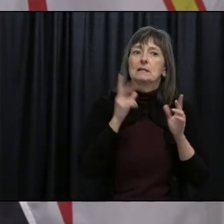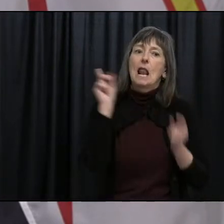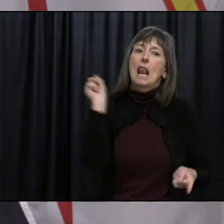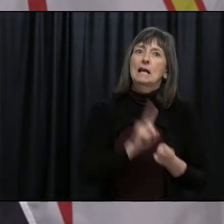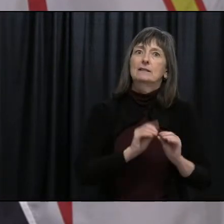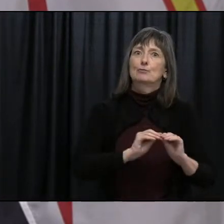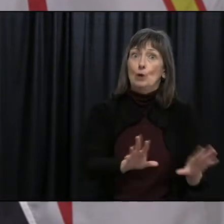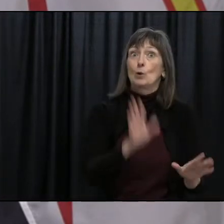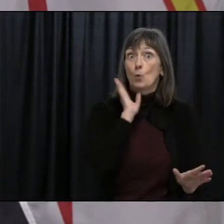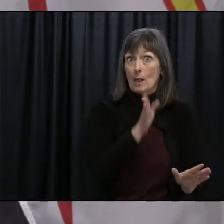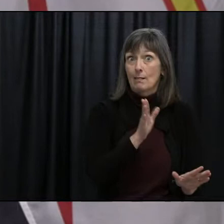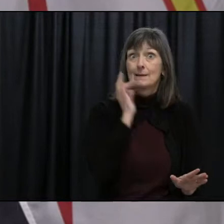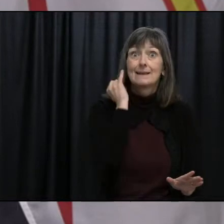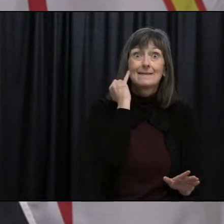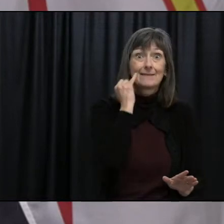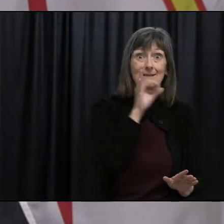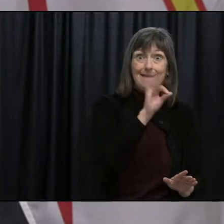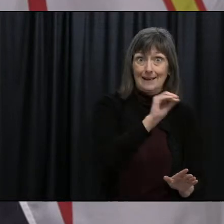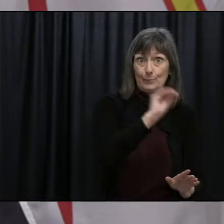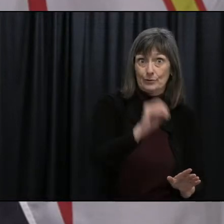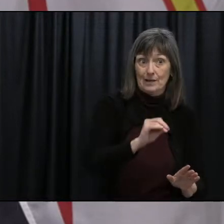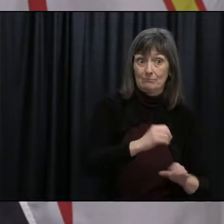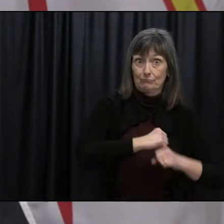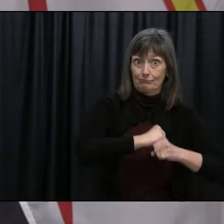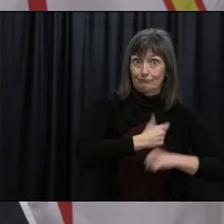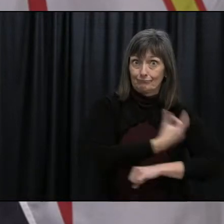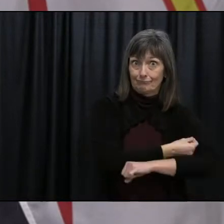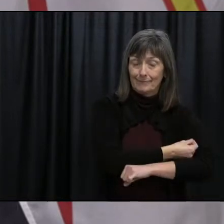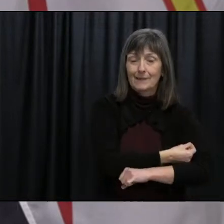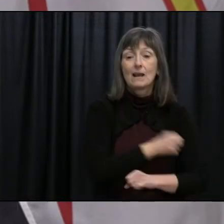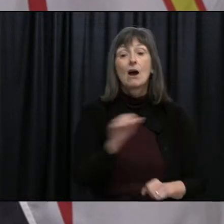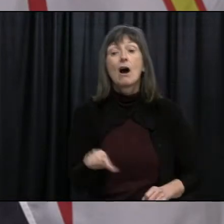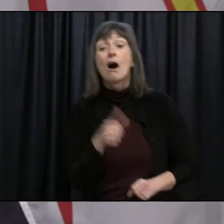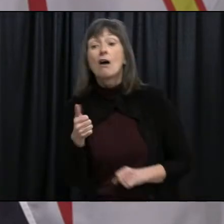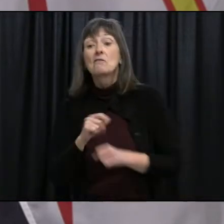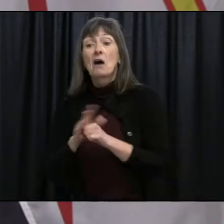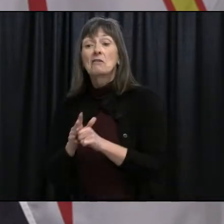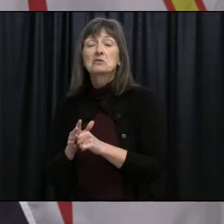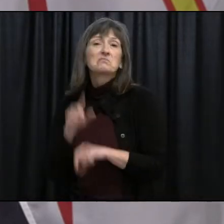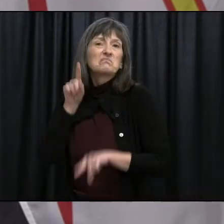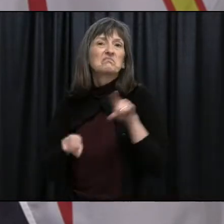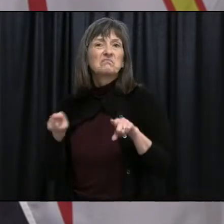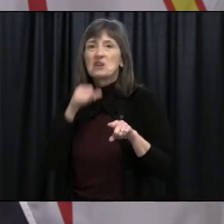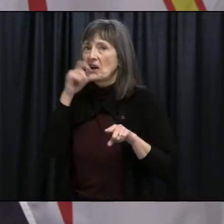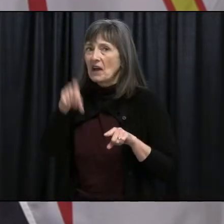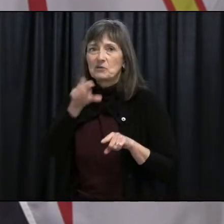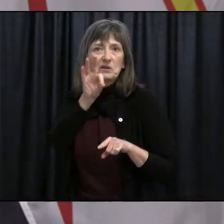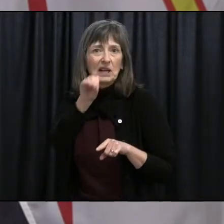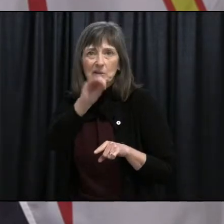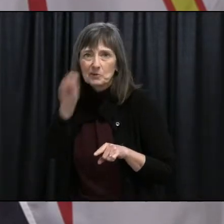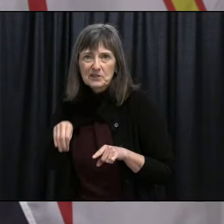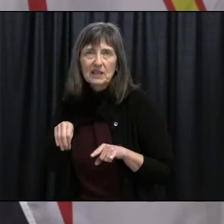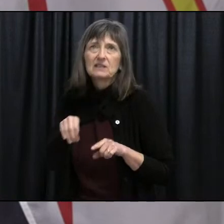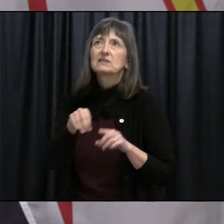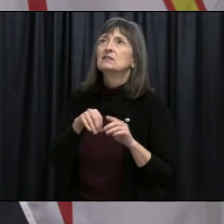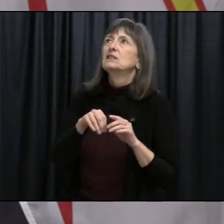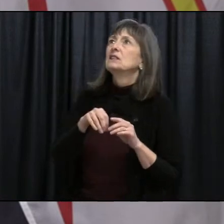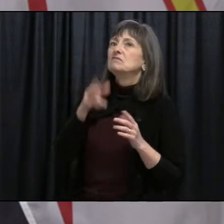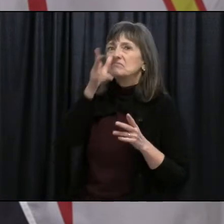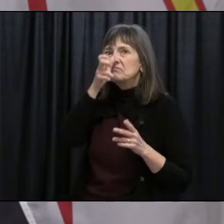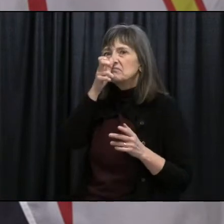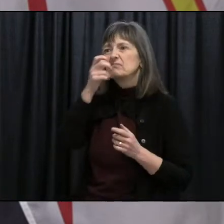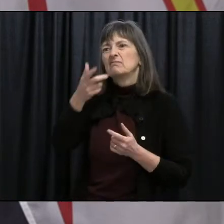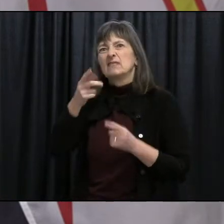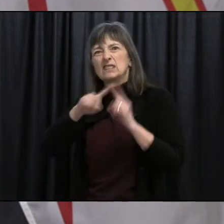But if you're other viruses, not necessarily, or other, not just viruses, bacteria as